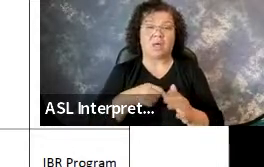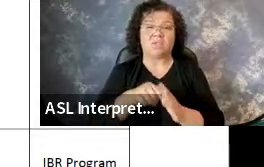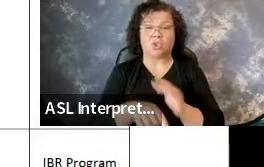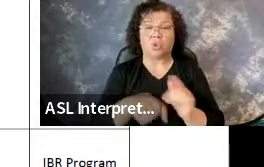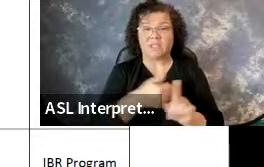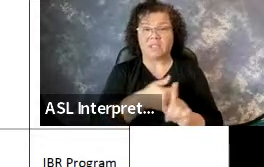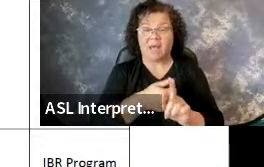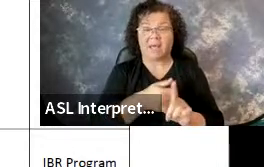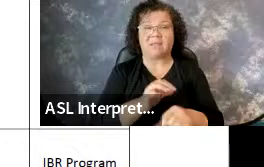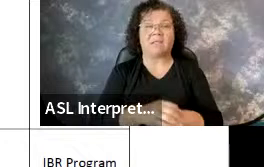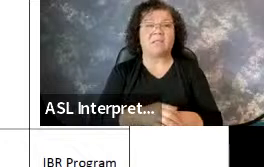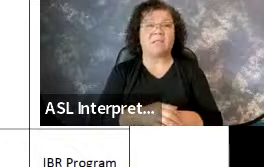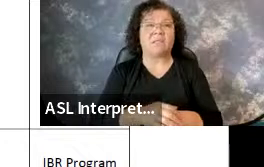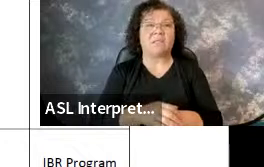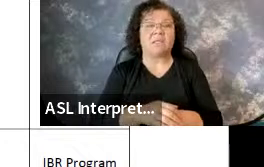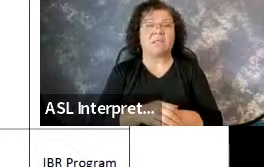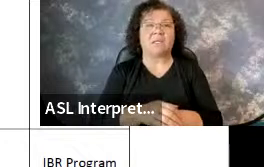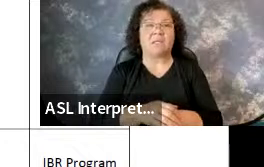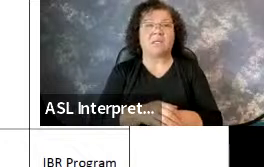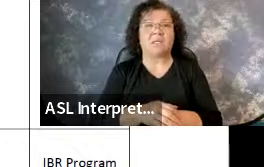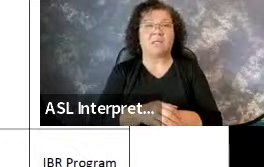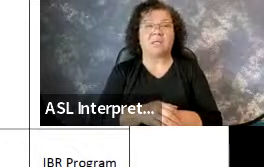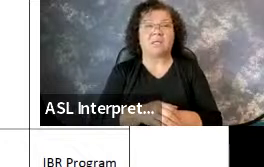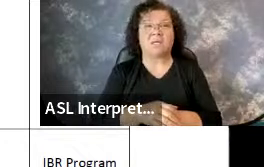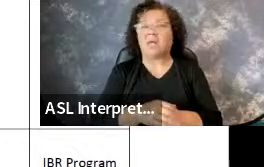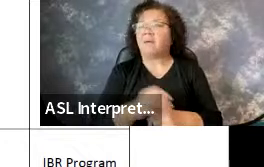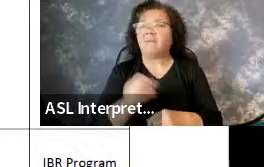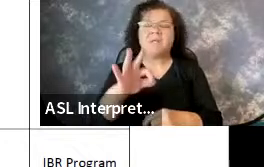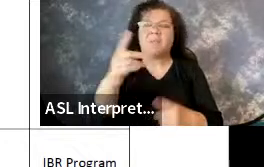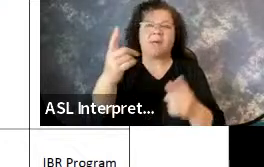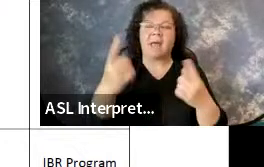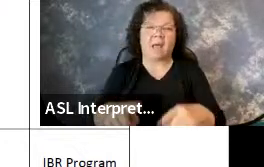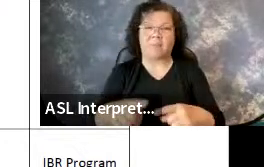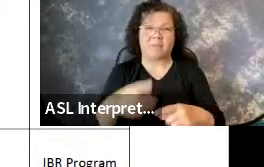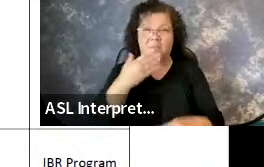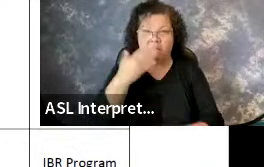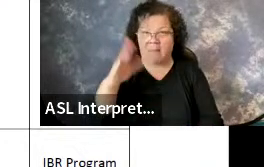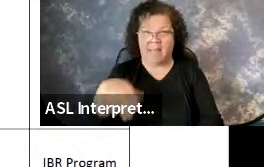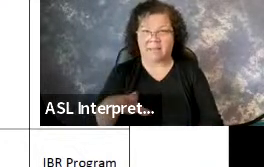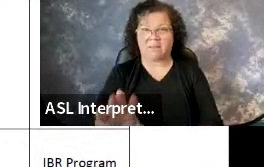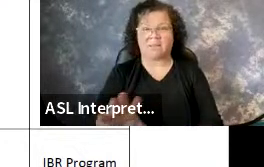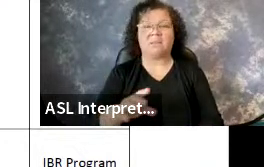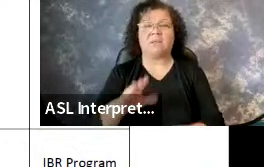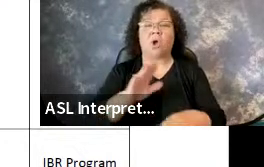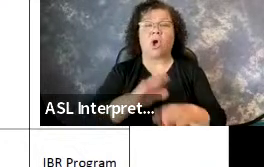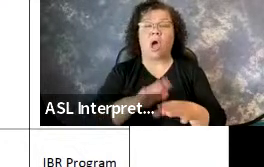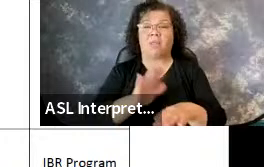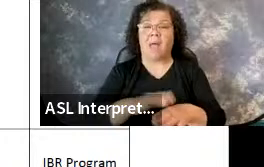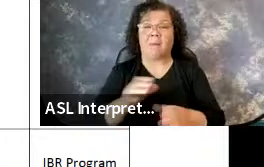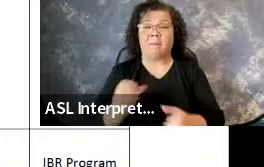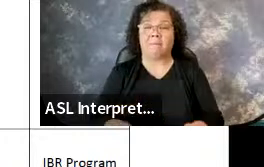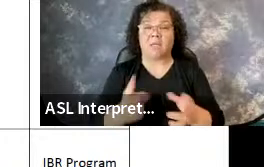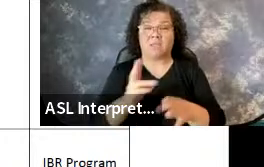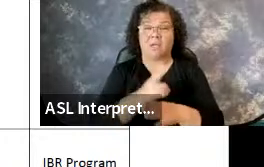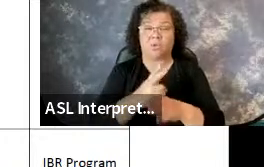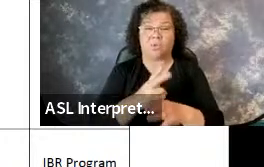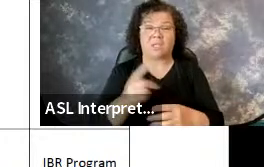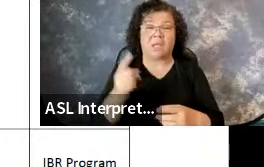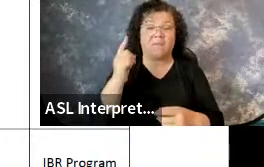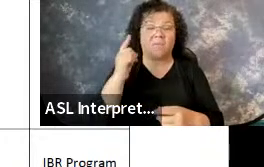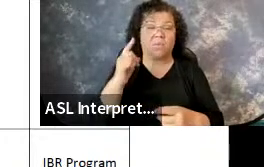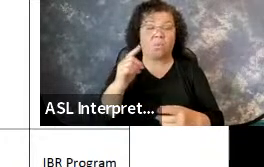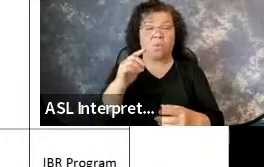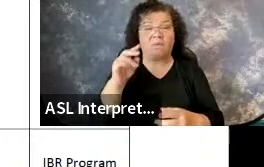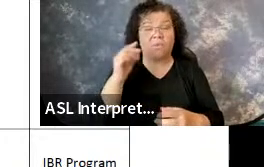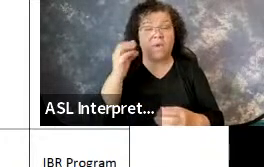as, somebody just, something happening bad, right, on the multi-use path. Have we looked at call boxes